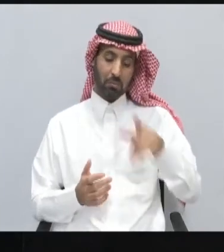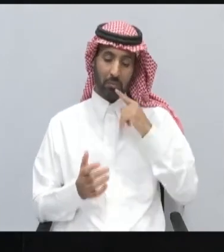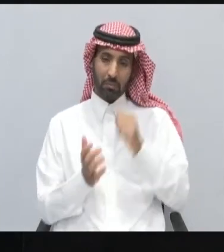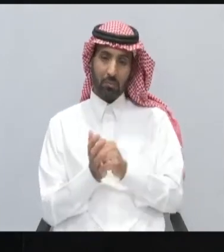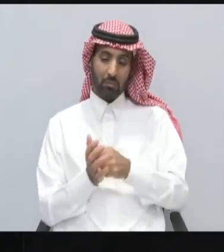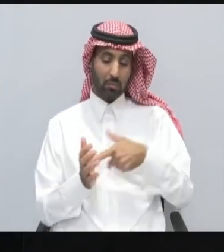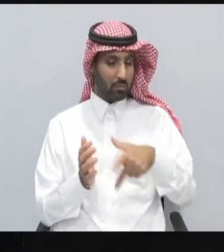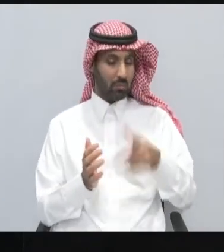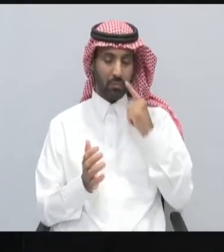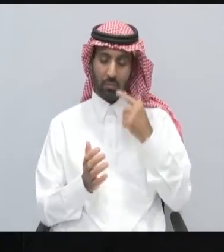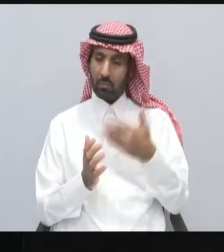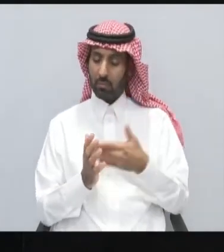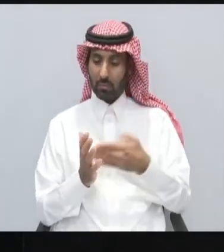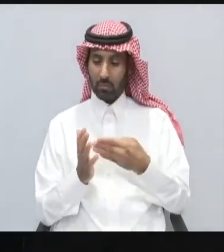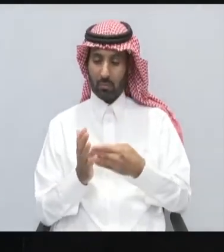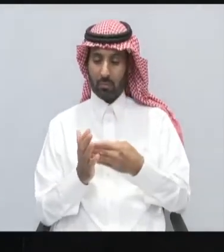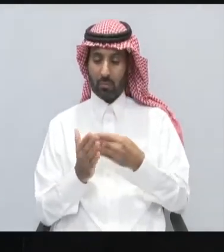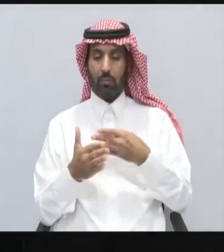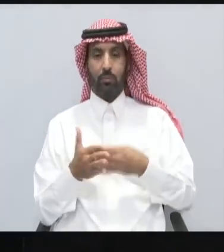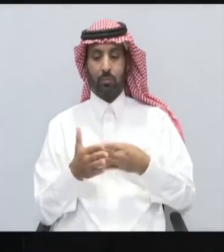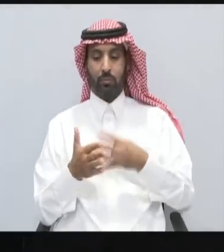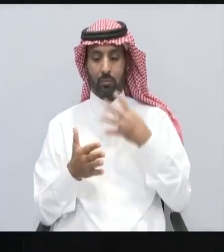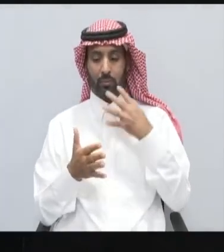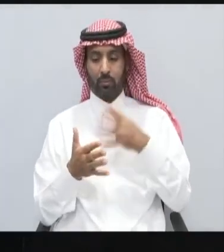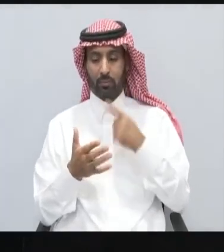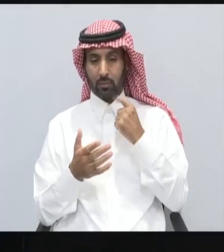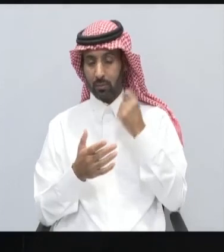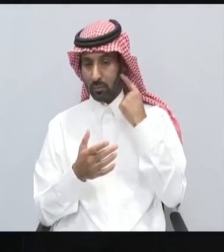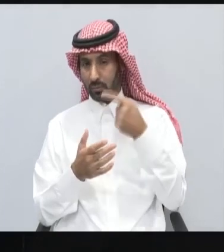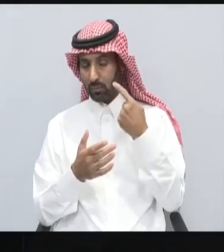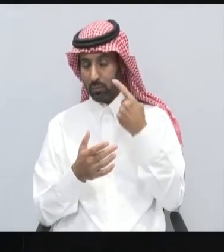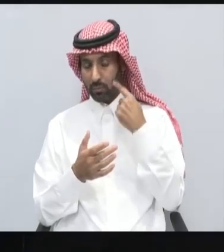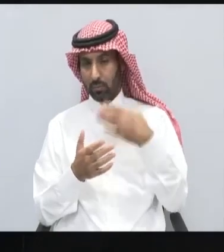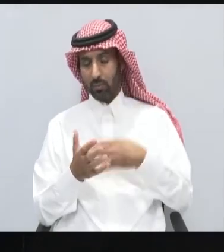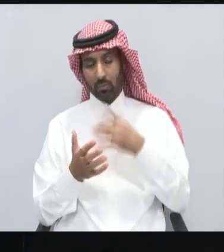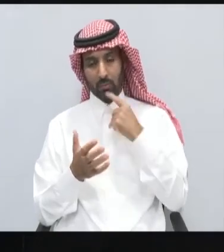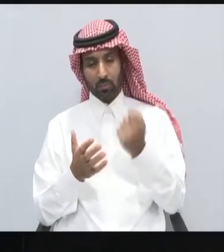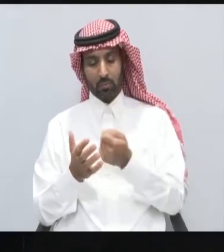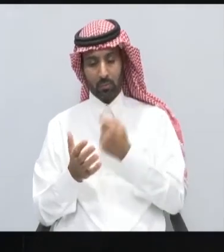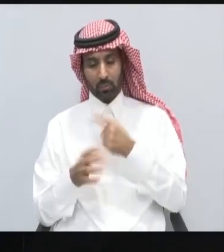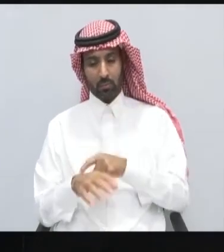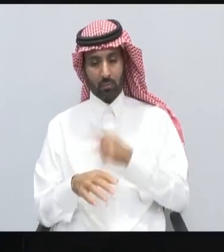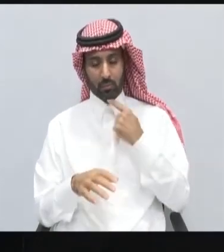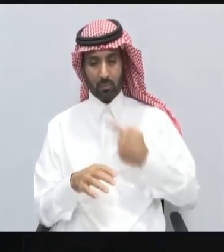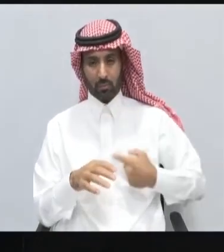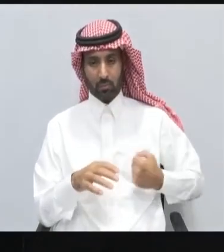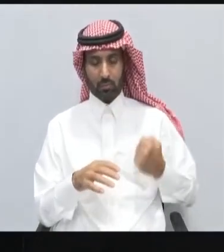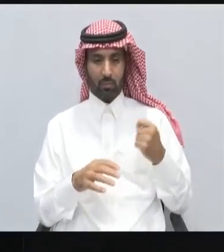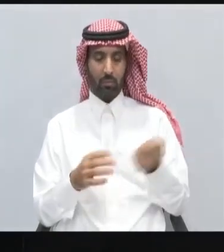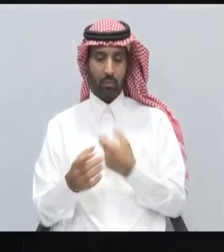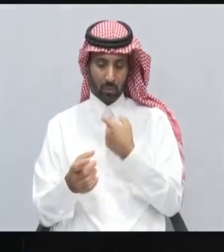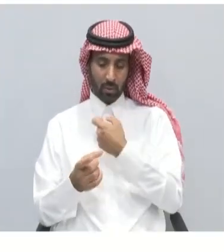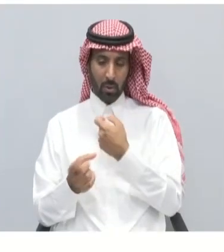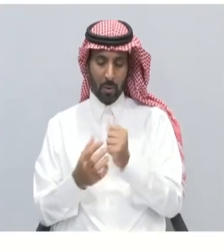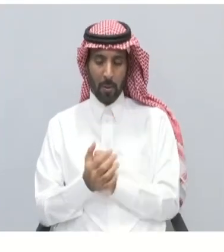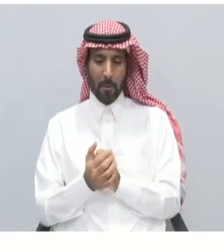aunt, she left home for college. So think about the people and write their names so you can interview